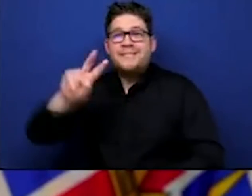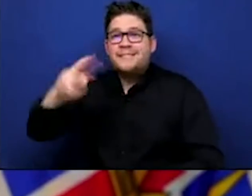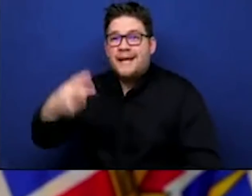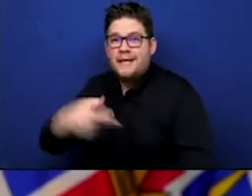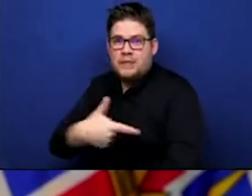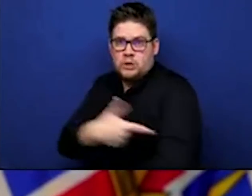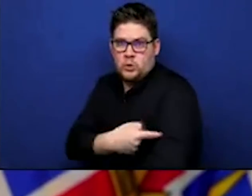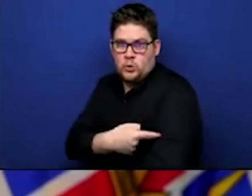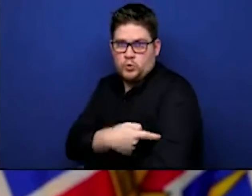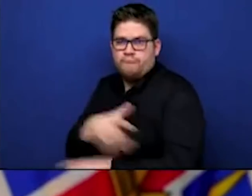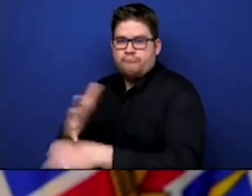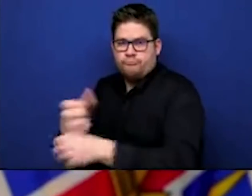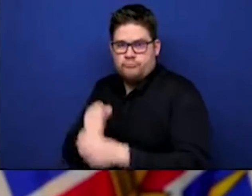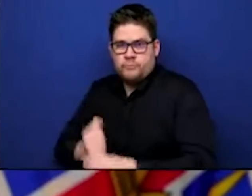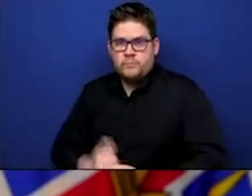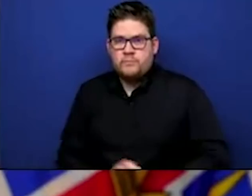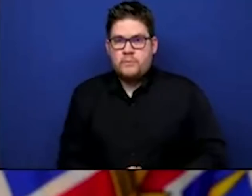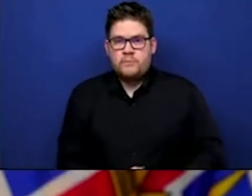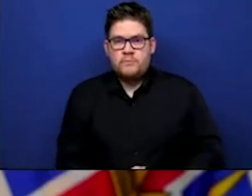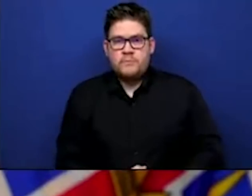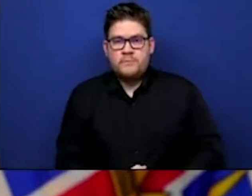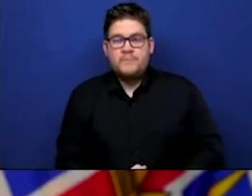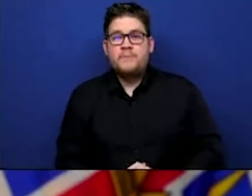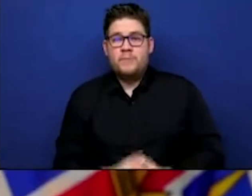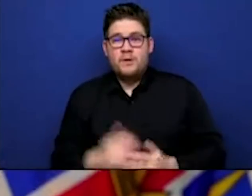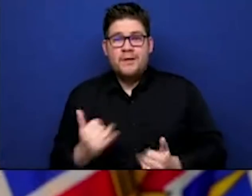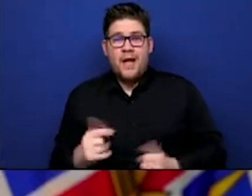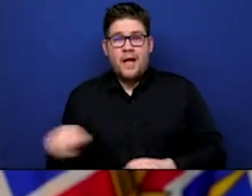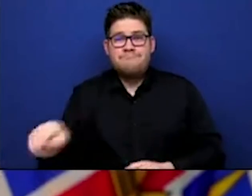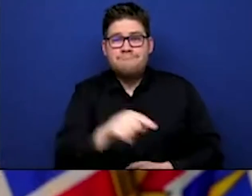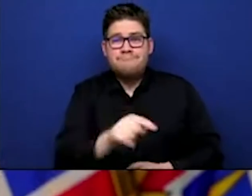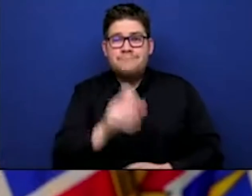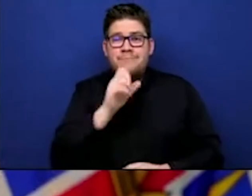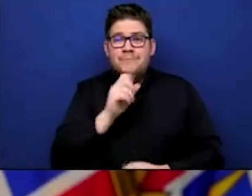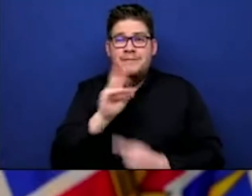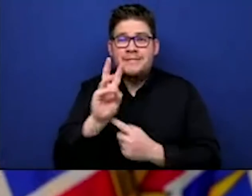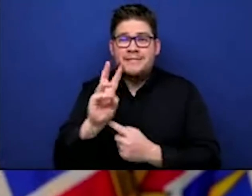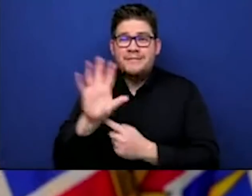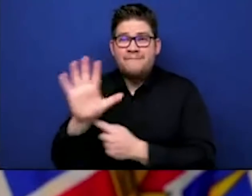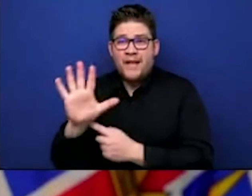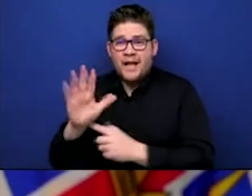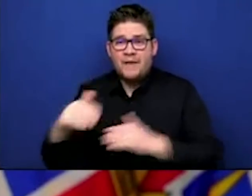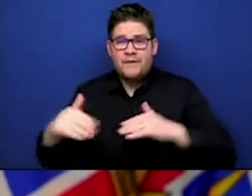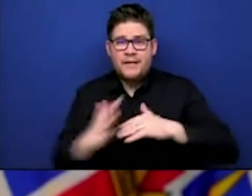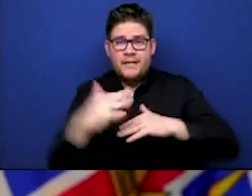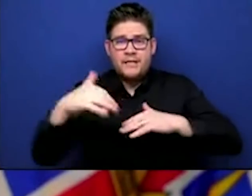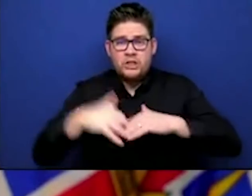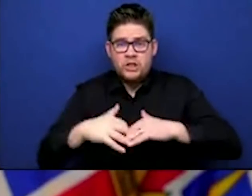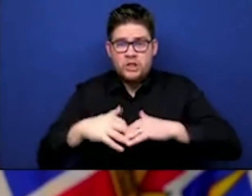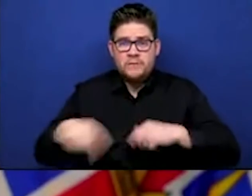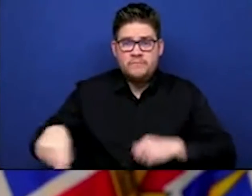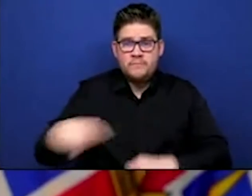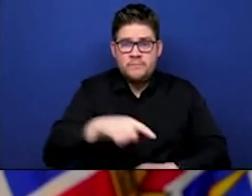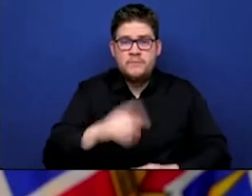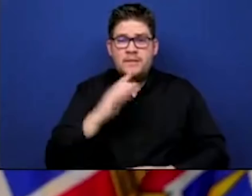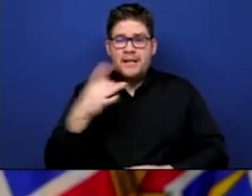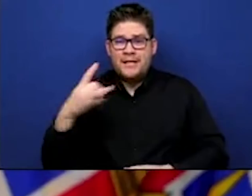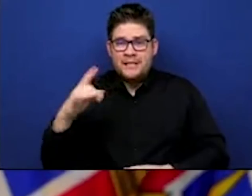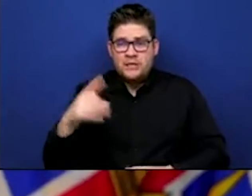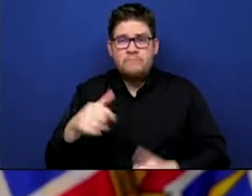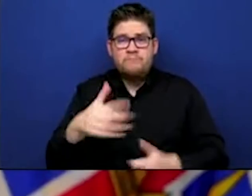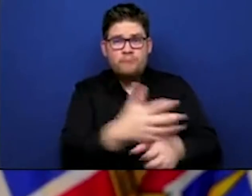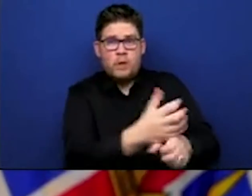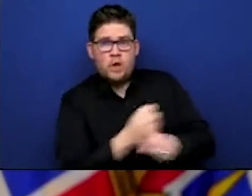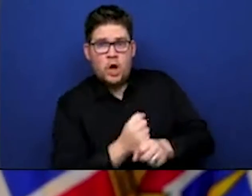people who have received their clinically extremely vulnerable letter can book appointments. Additionally, people